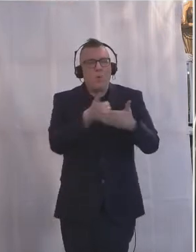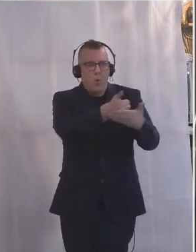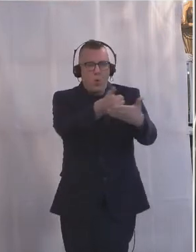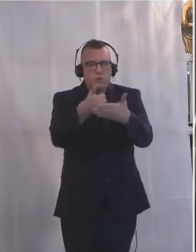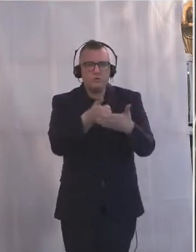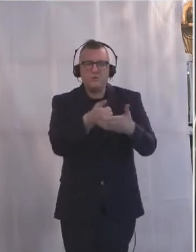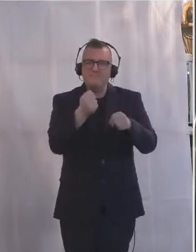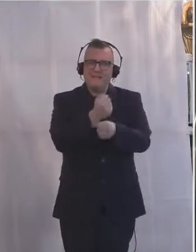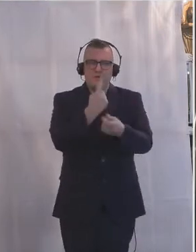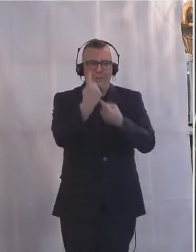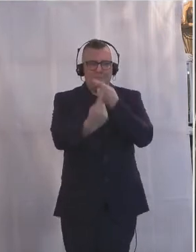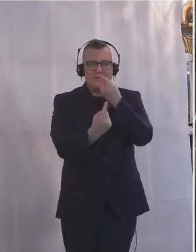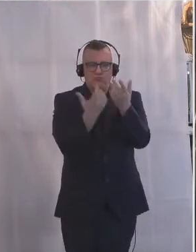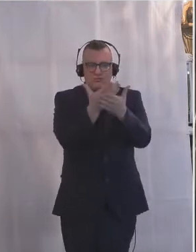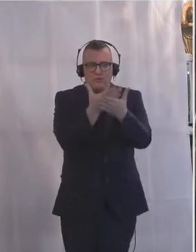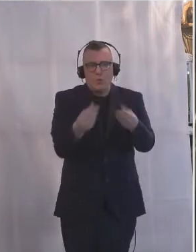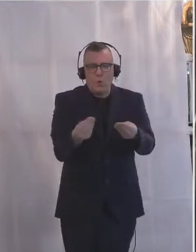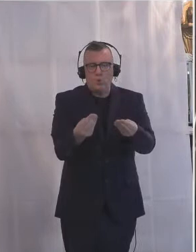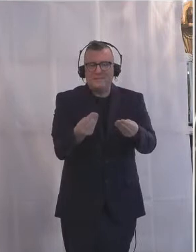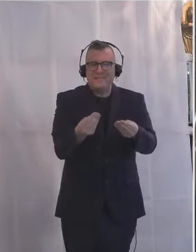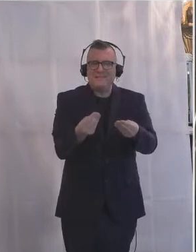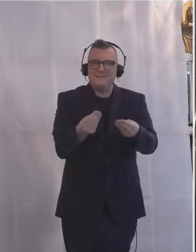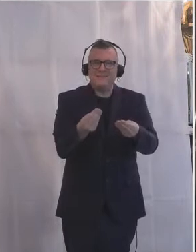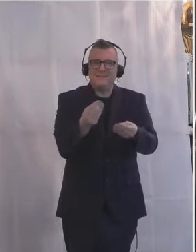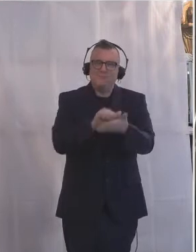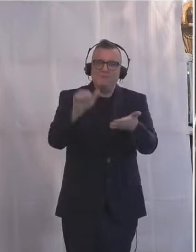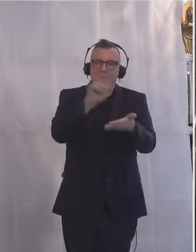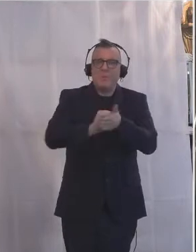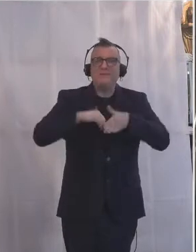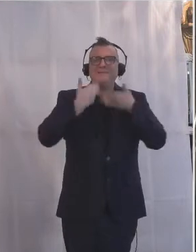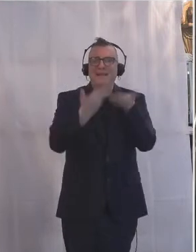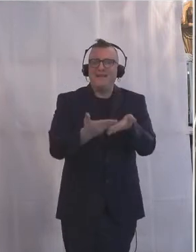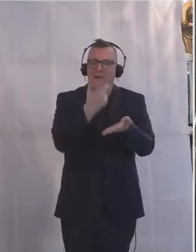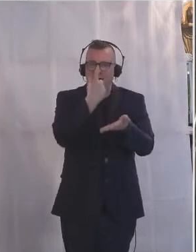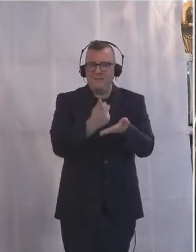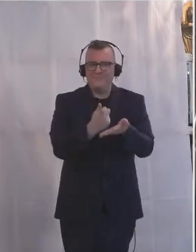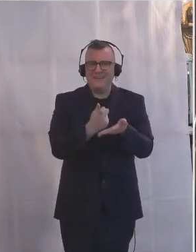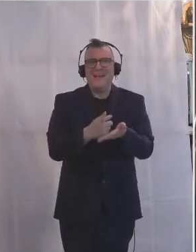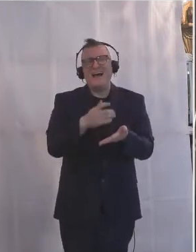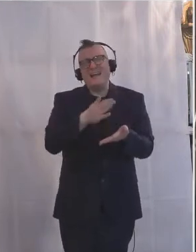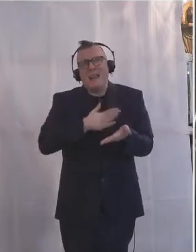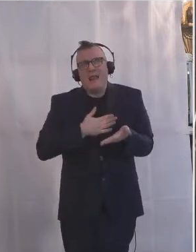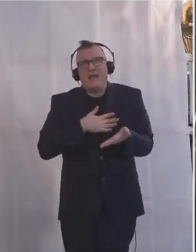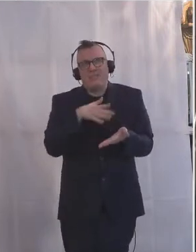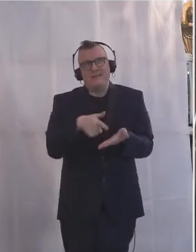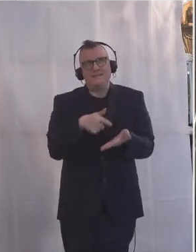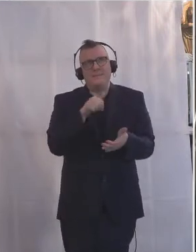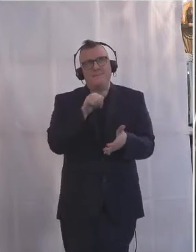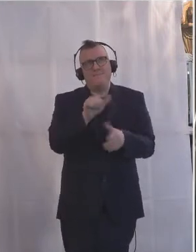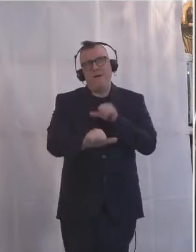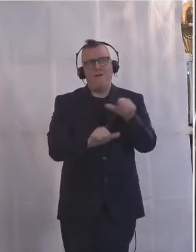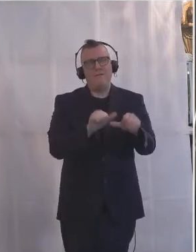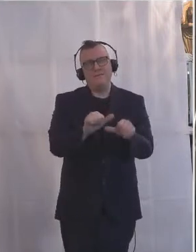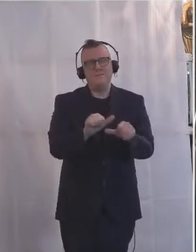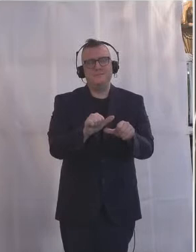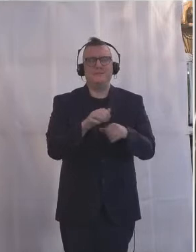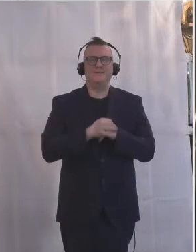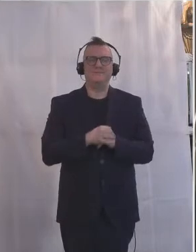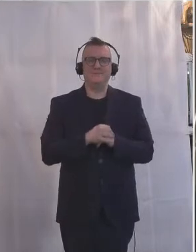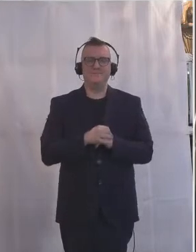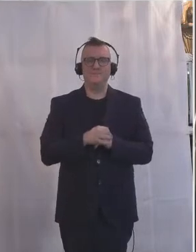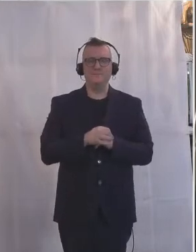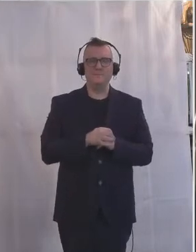deliver everything much better than you can. And that's the lovely part of the journey. You're just about to go there. One of